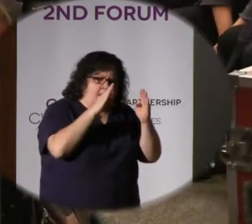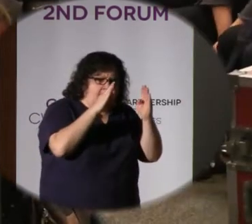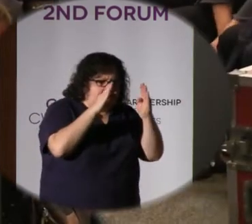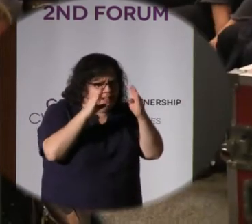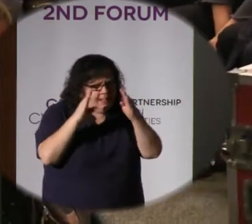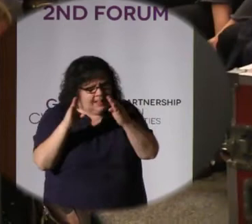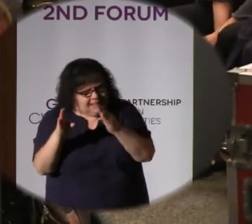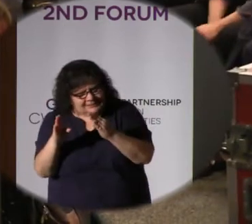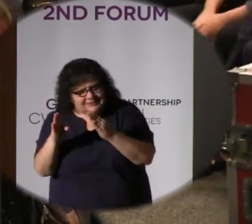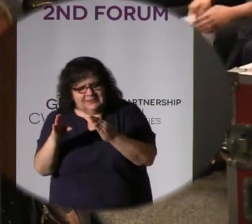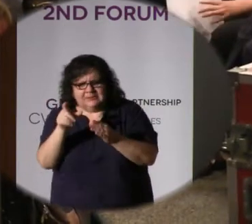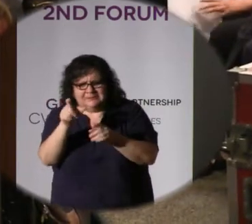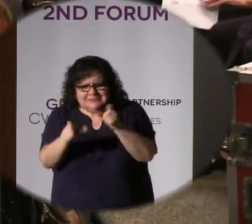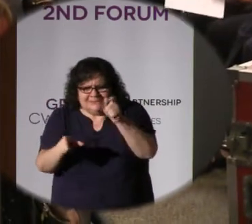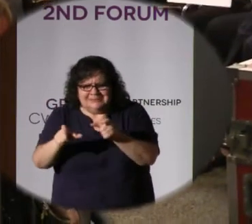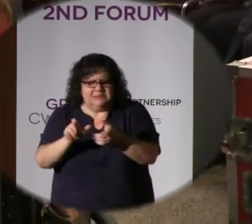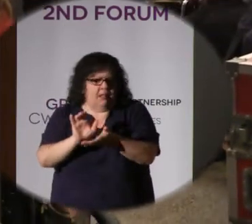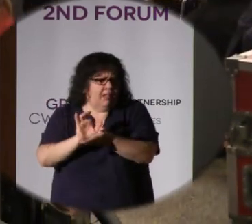that basis,